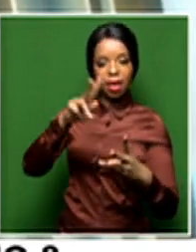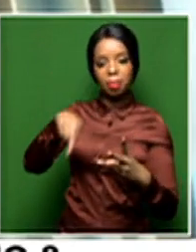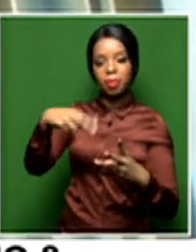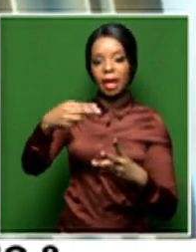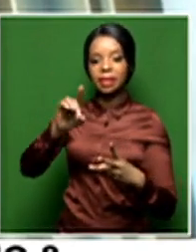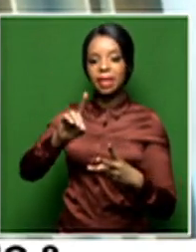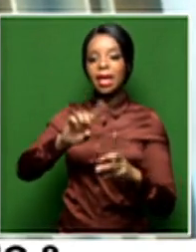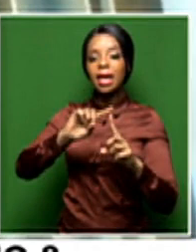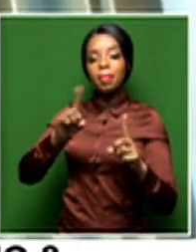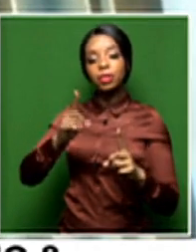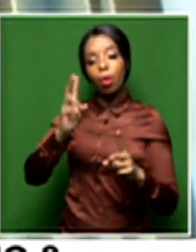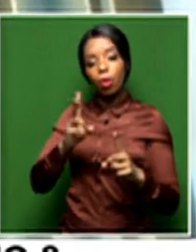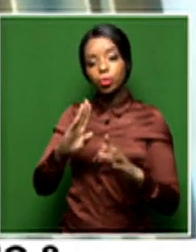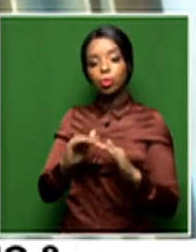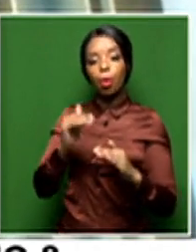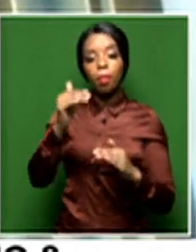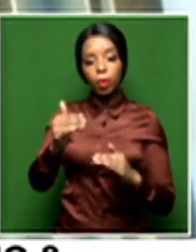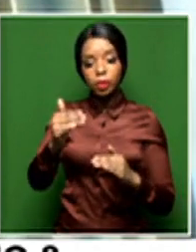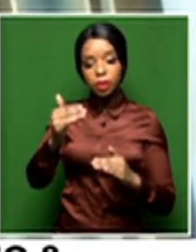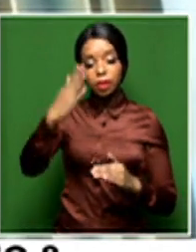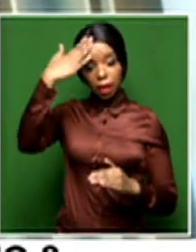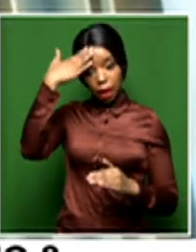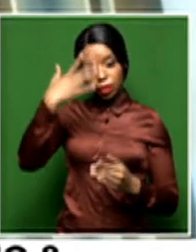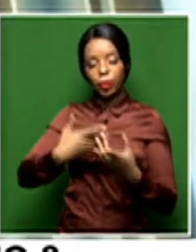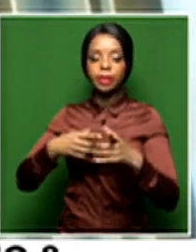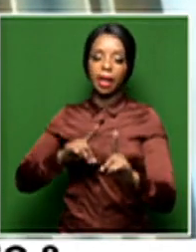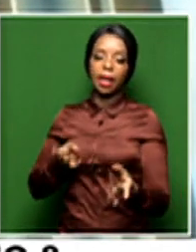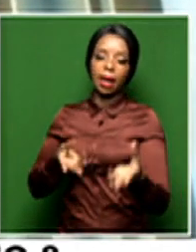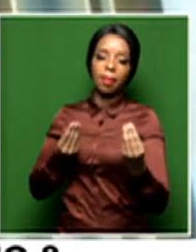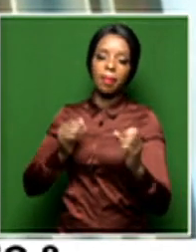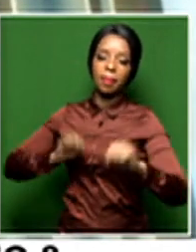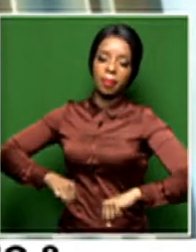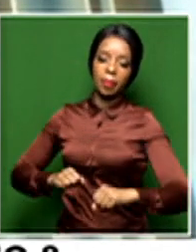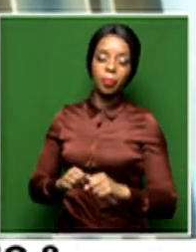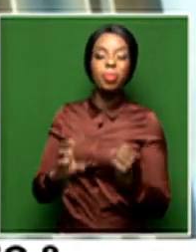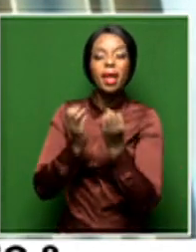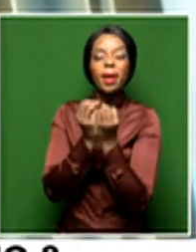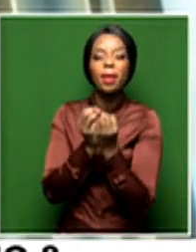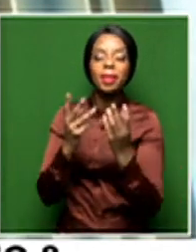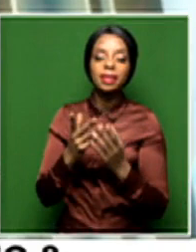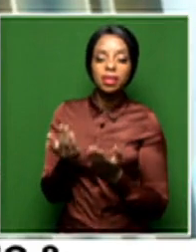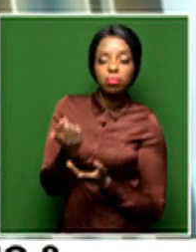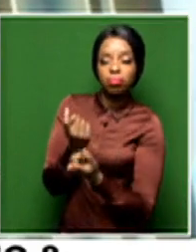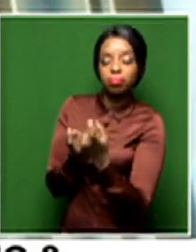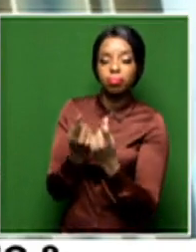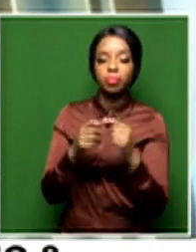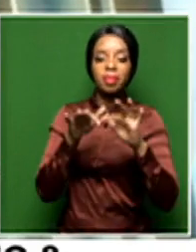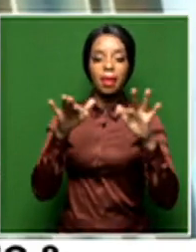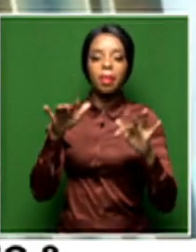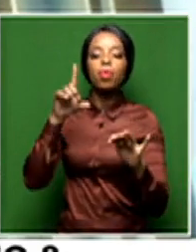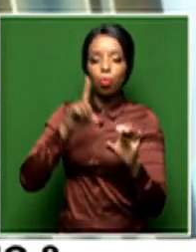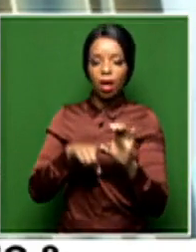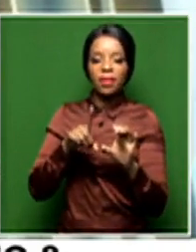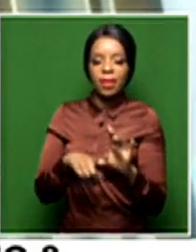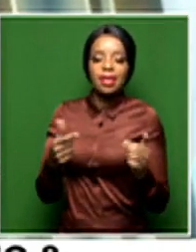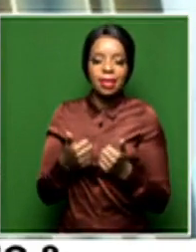also postgraduate, you know, degrees, mainly attracting people who are qualified in various